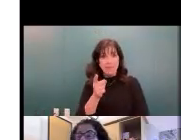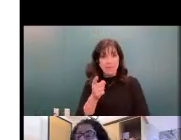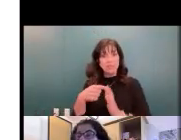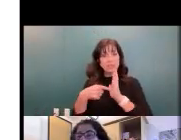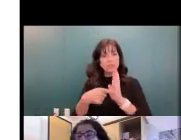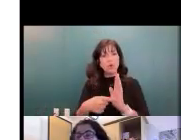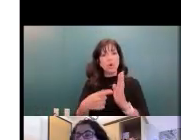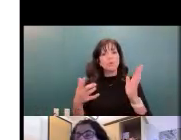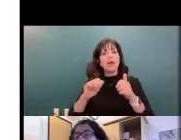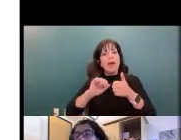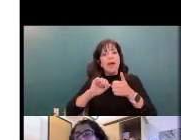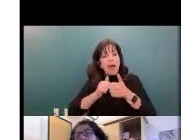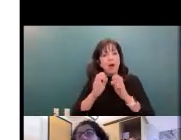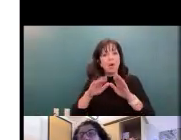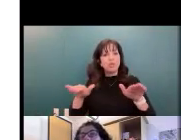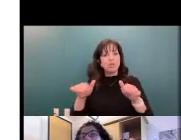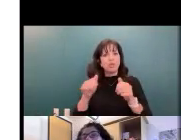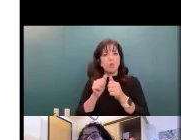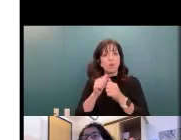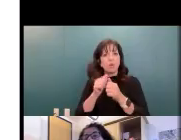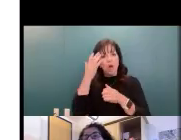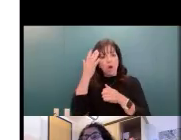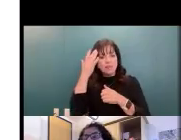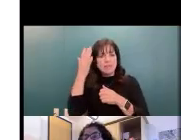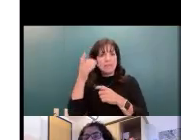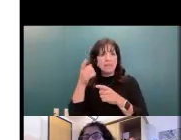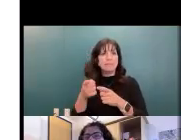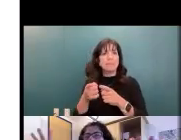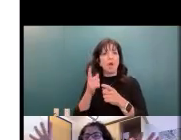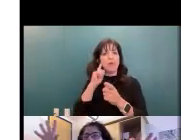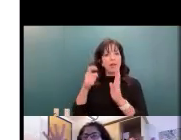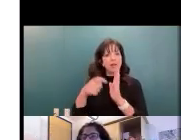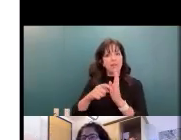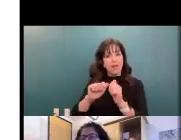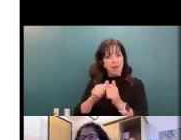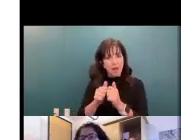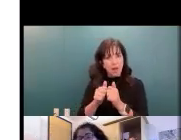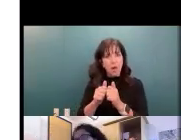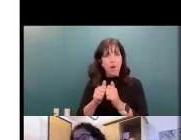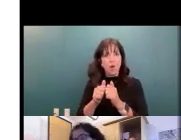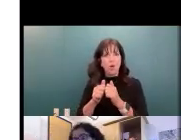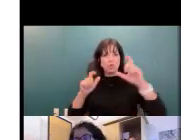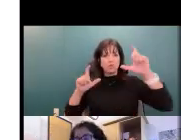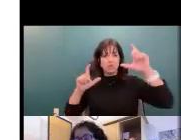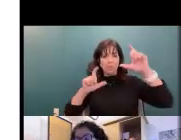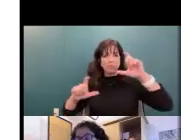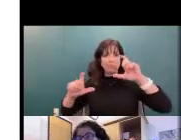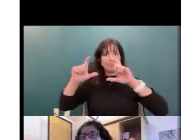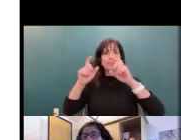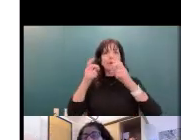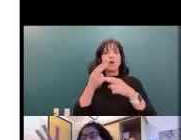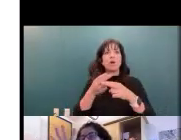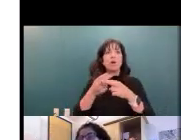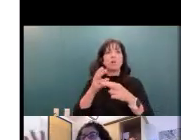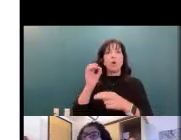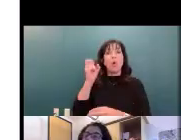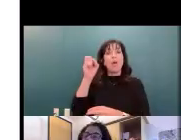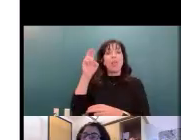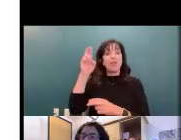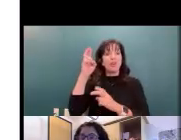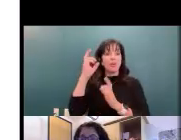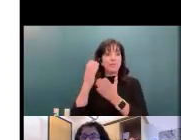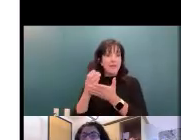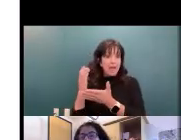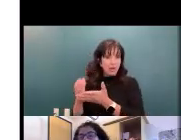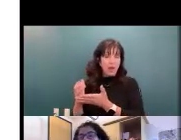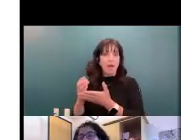how our children with autism, children are being identified. So this is called an Euler diagram, and it shows the overlap